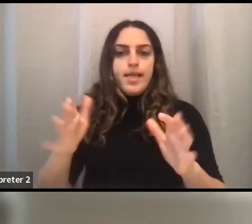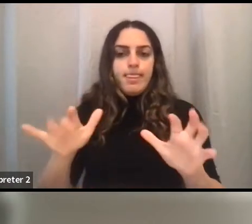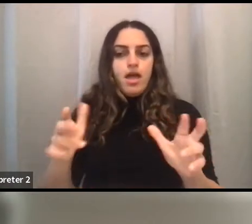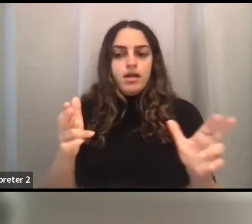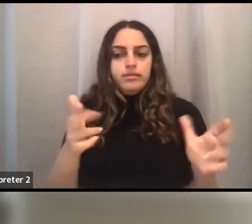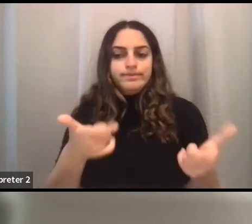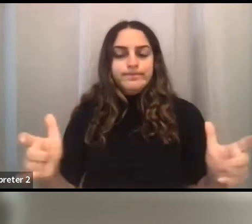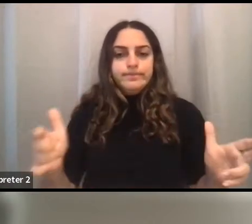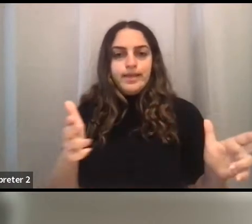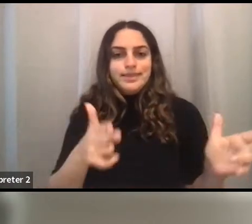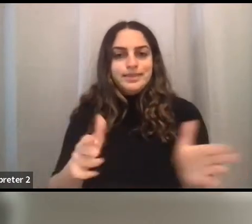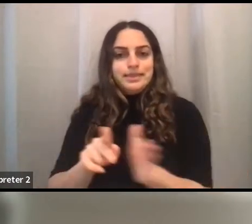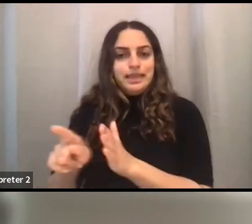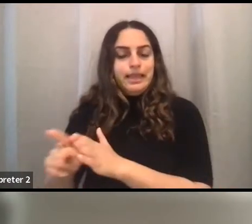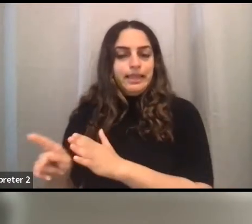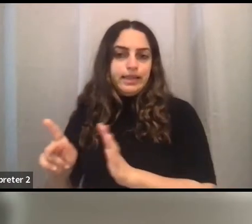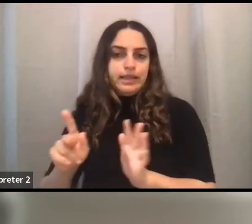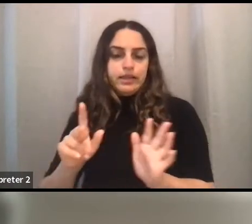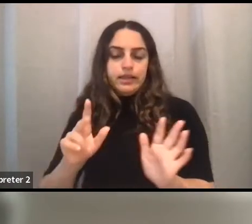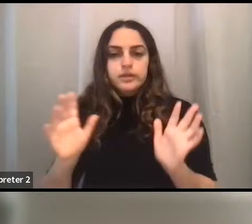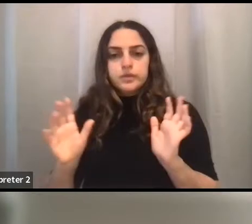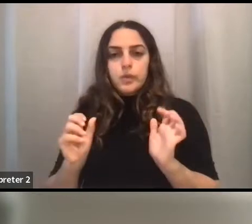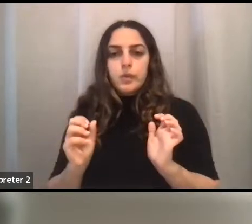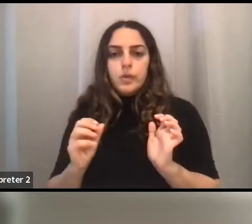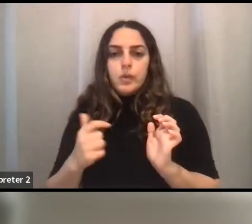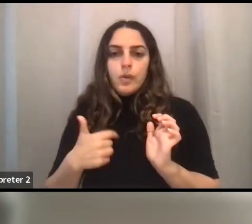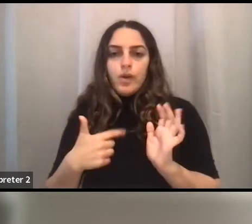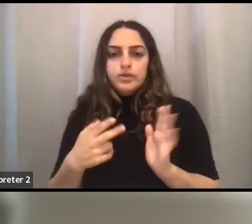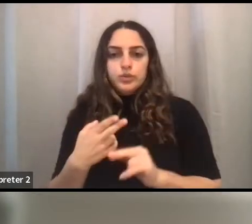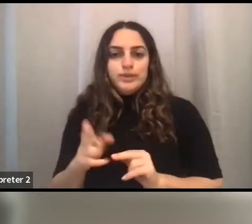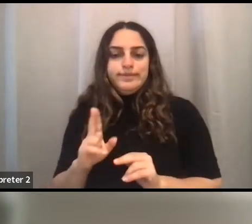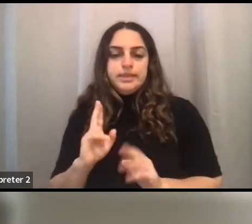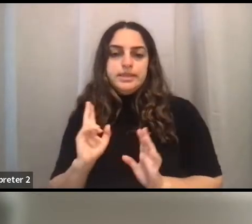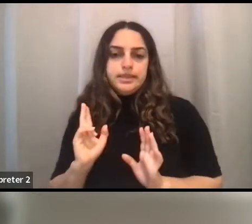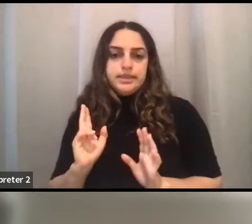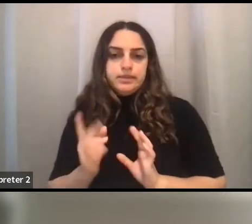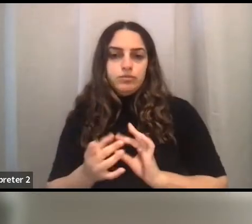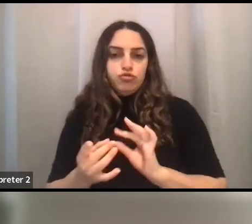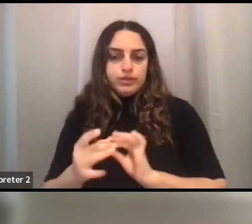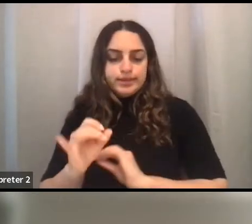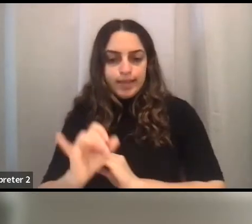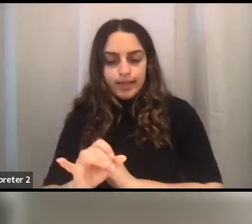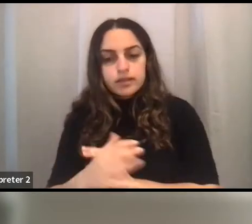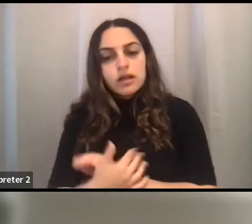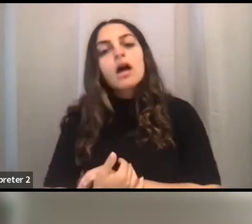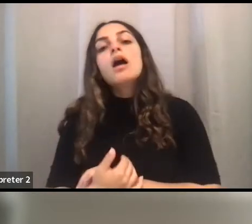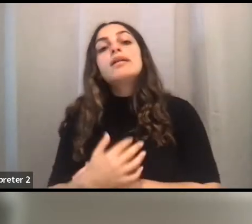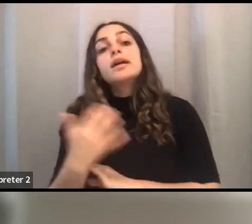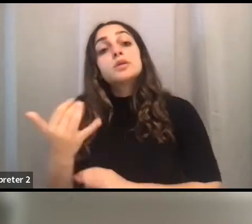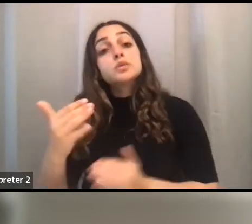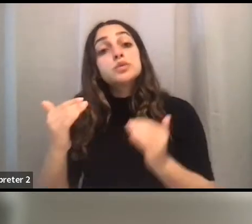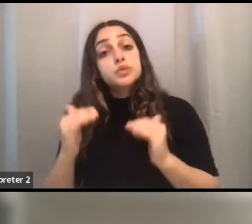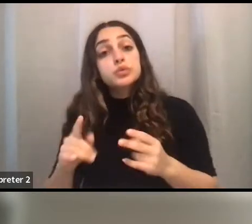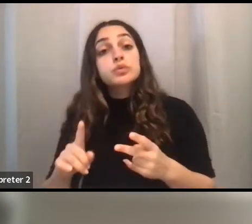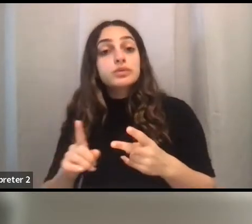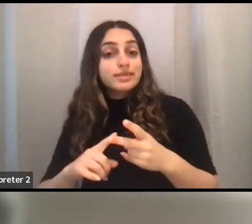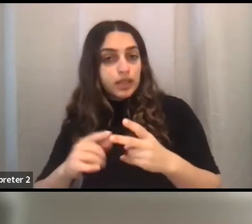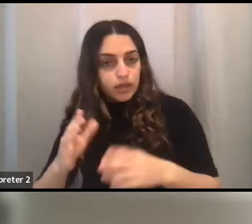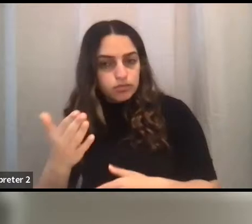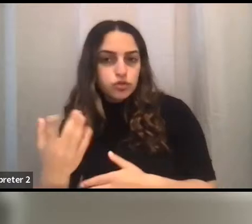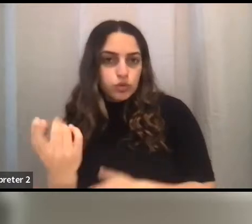mass killing so um i did just want to briefly address that to the second part of your